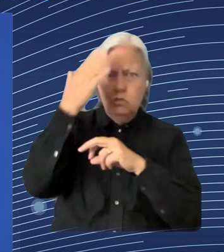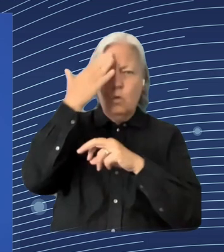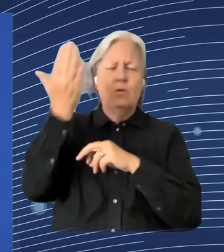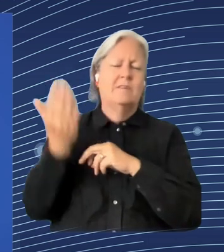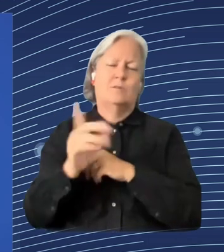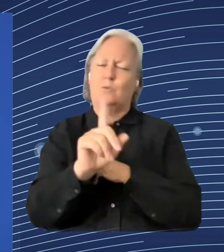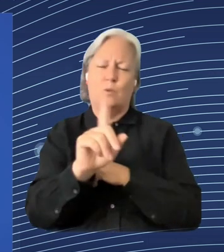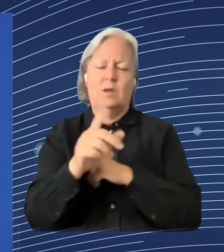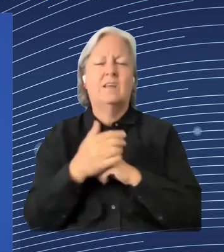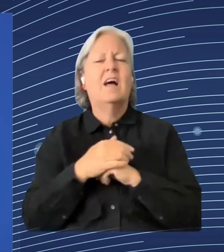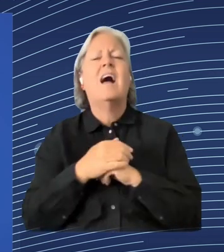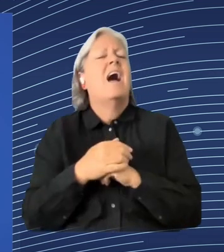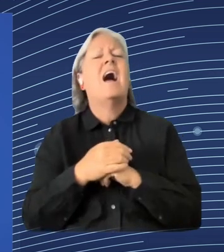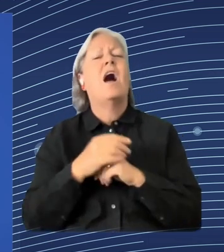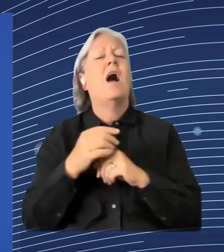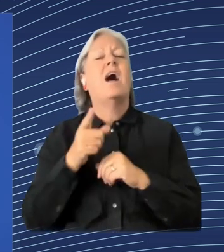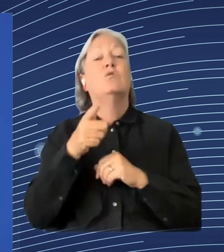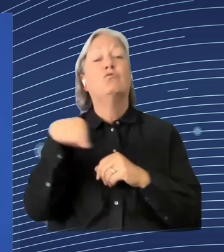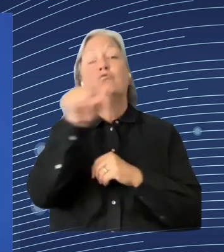This is just collective data.